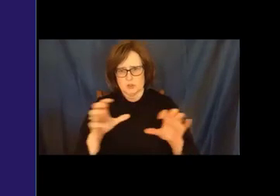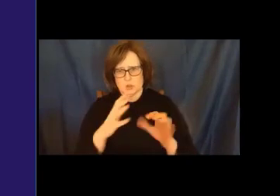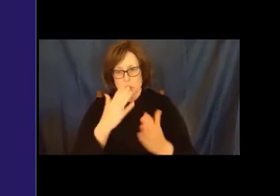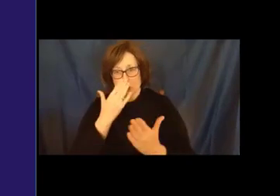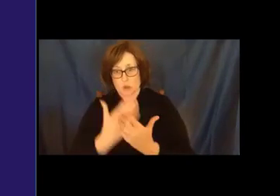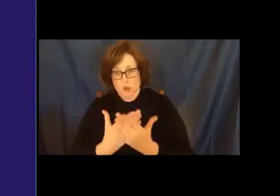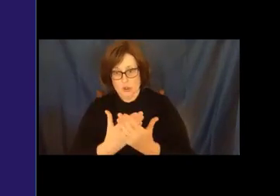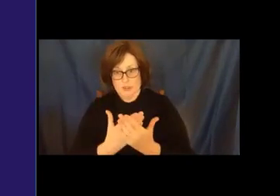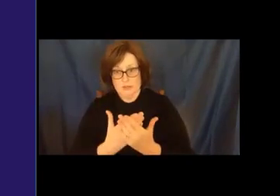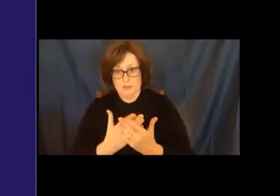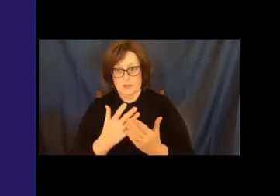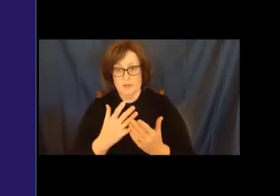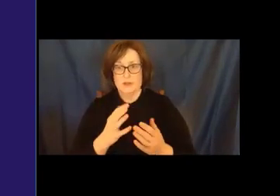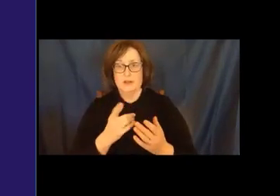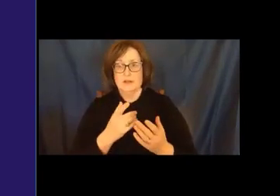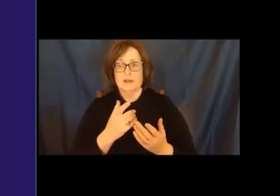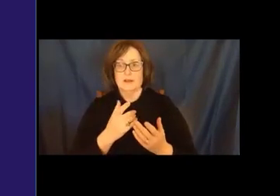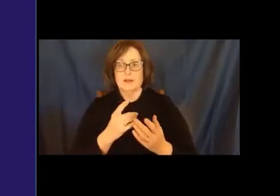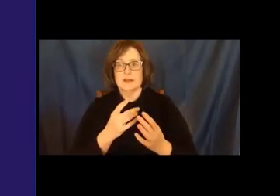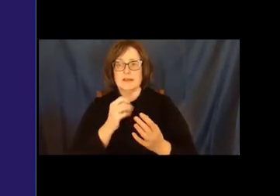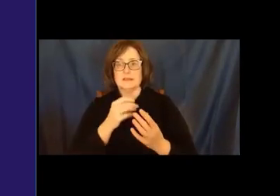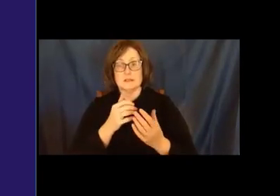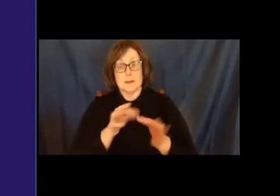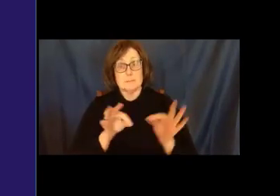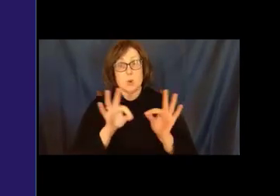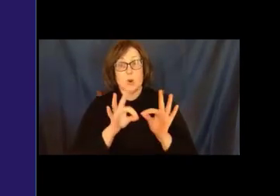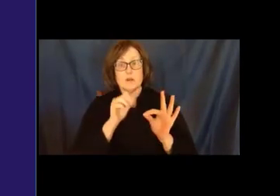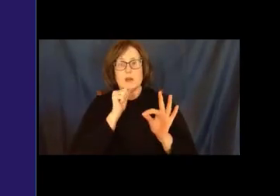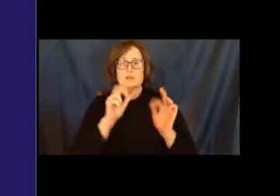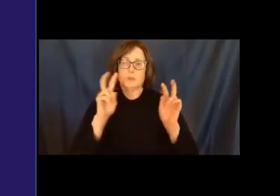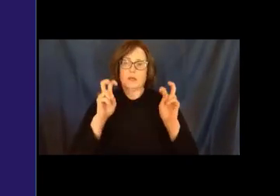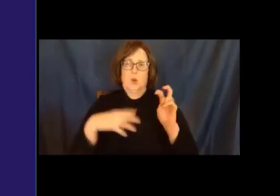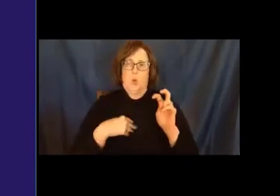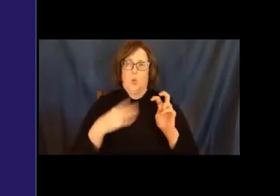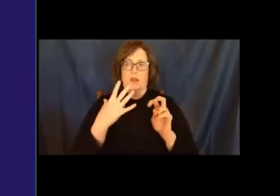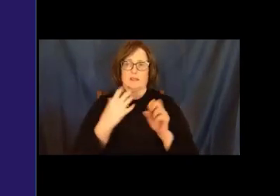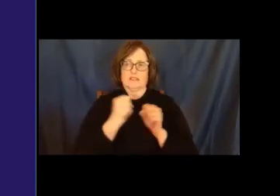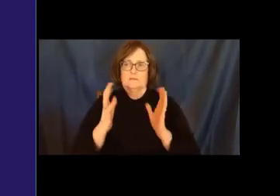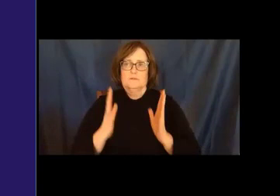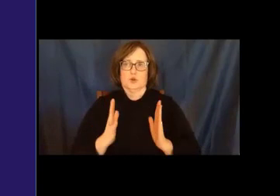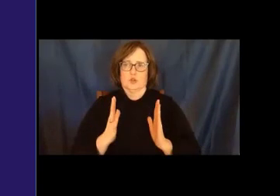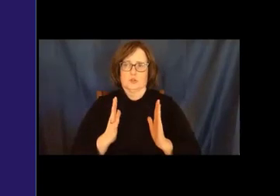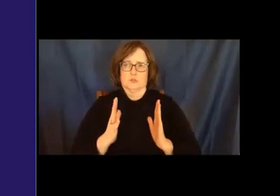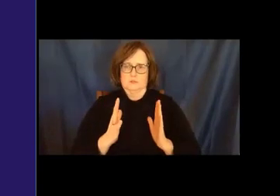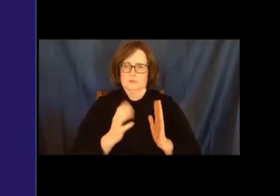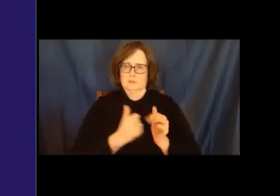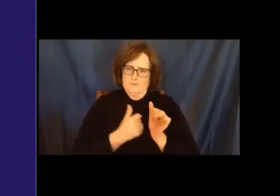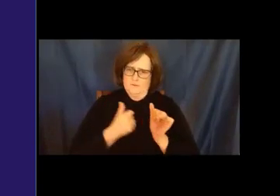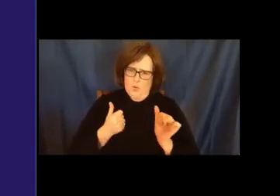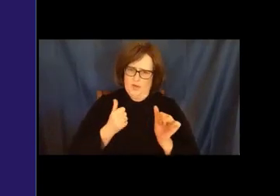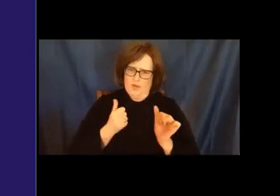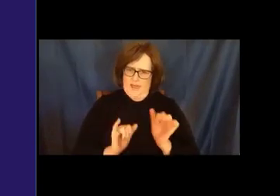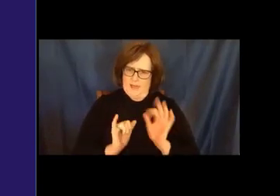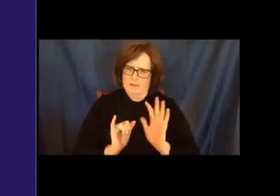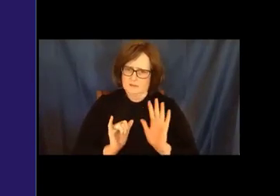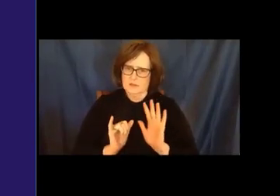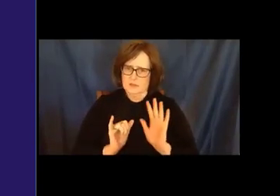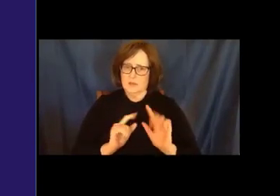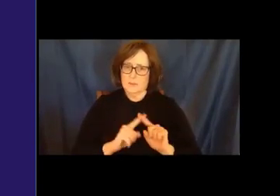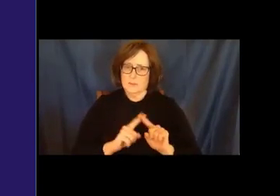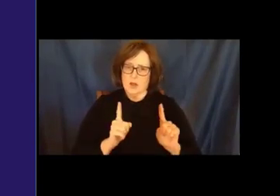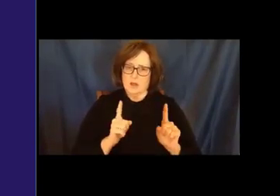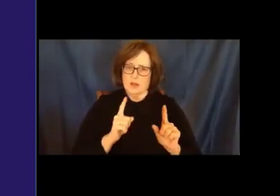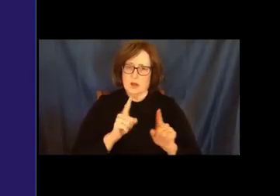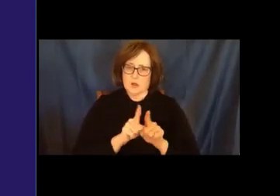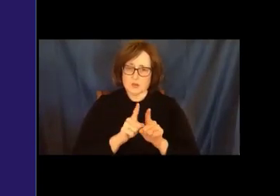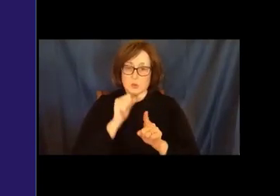missionary zeal through a white savior complex and run the risk of jeopardizing the people that white people are presuming to help.